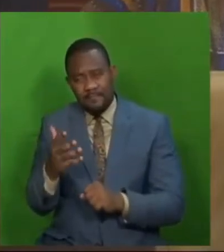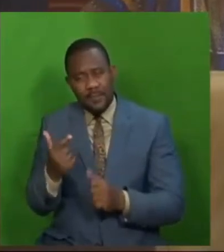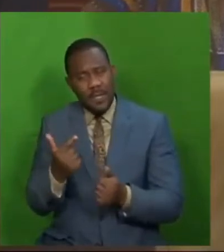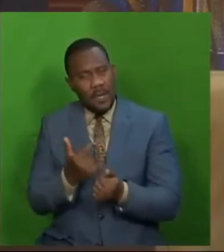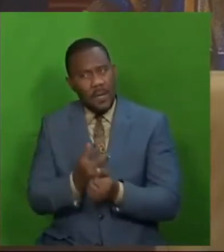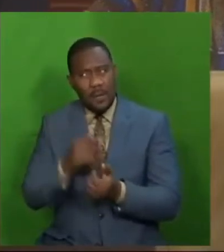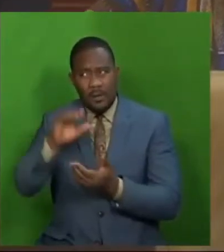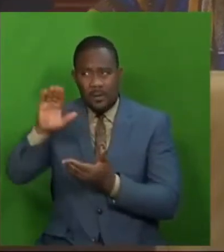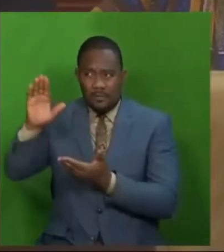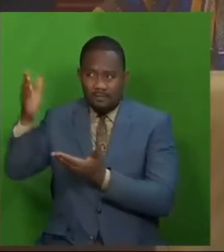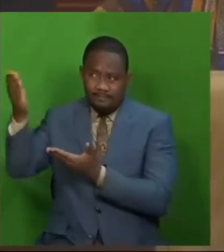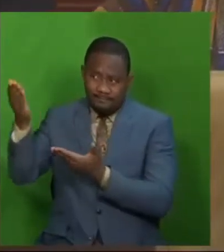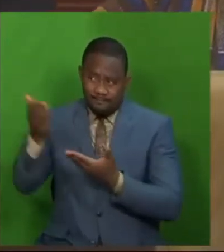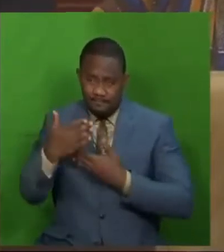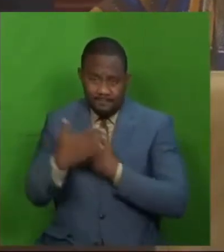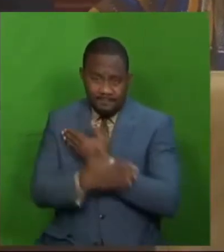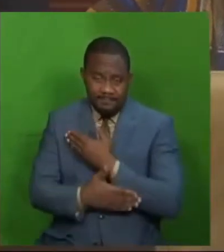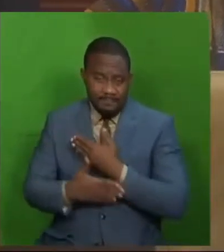tomato at a cost of